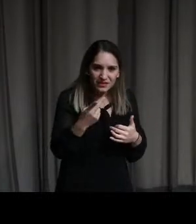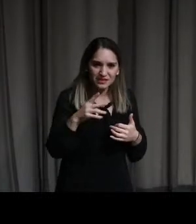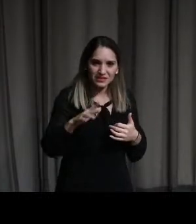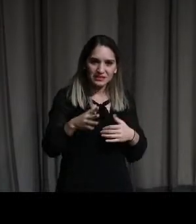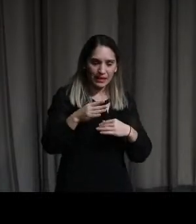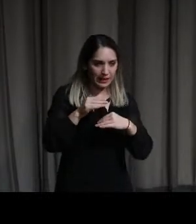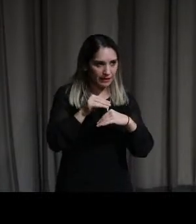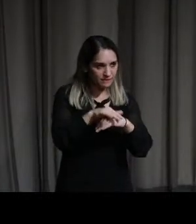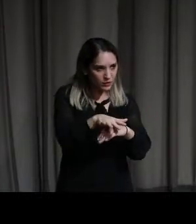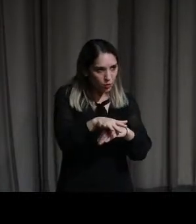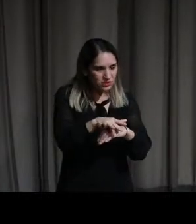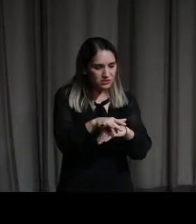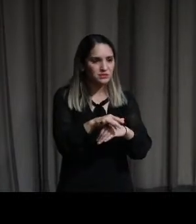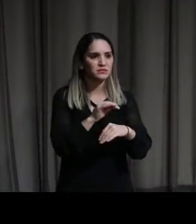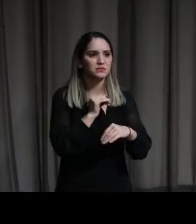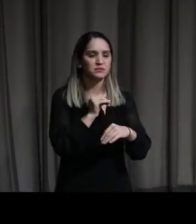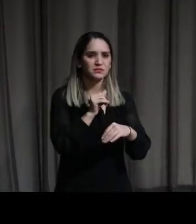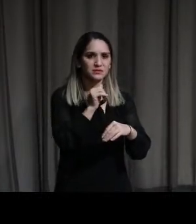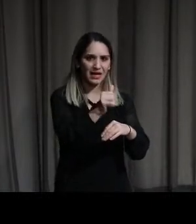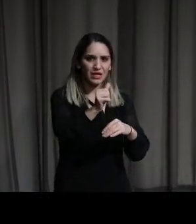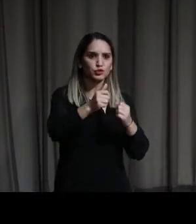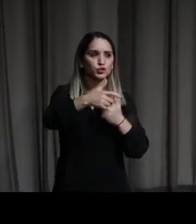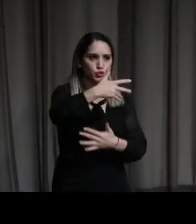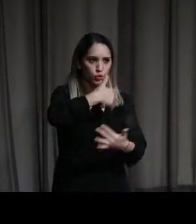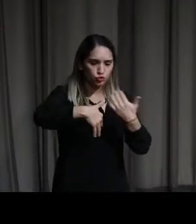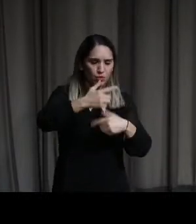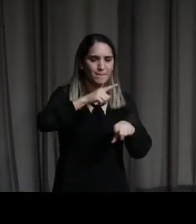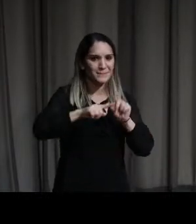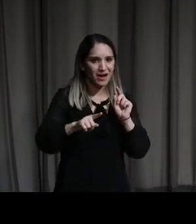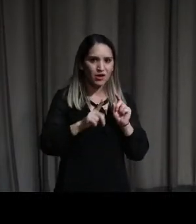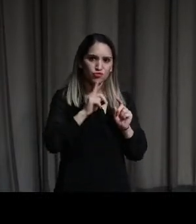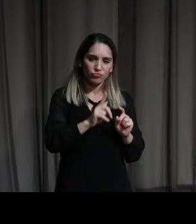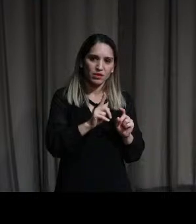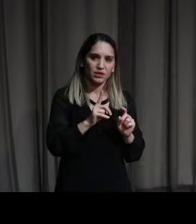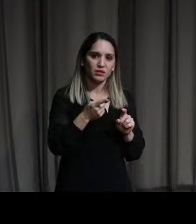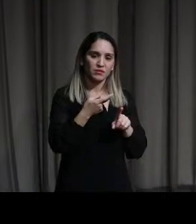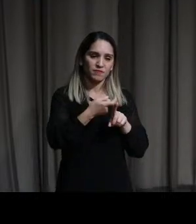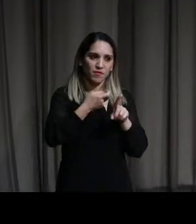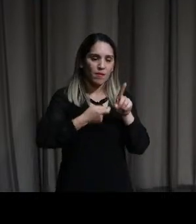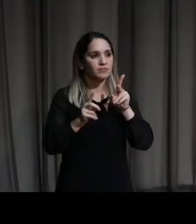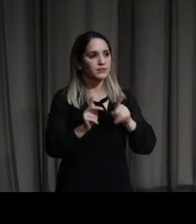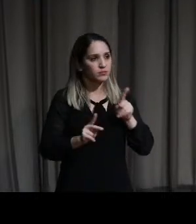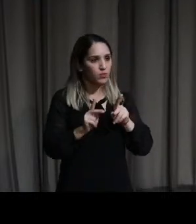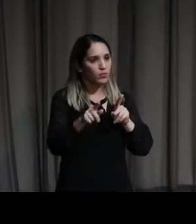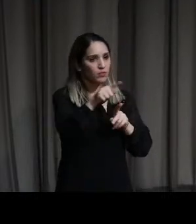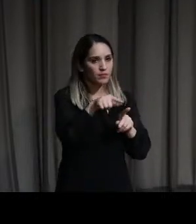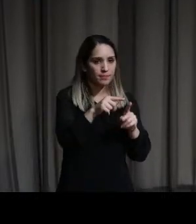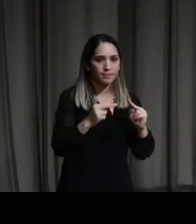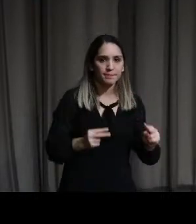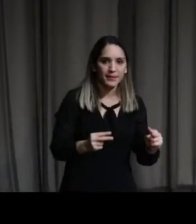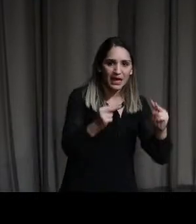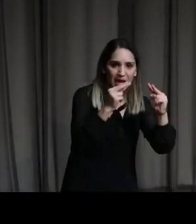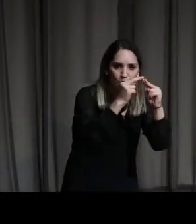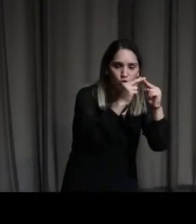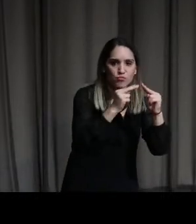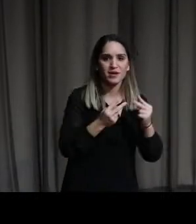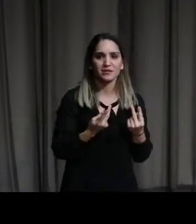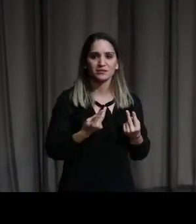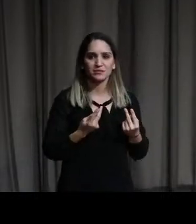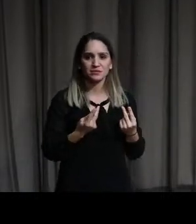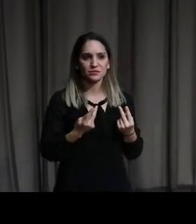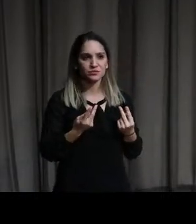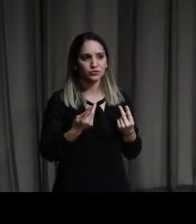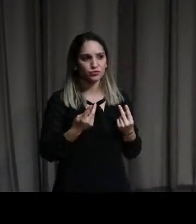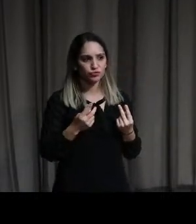socialist realism, but of, the School of Paris, of the abstract, geometric